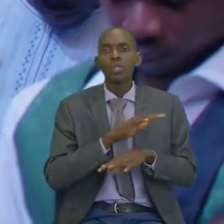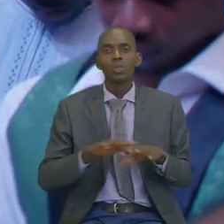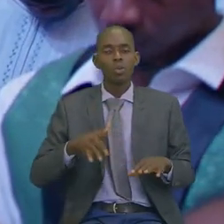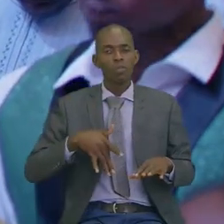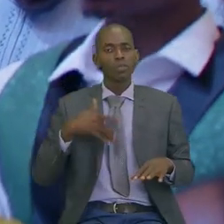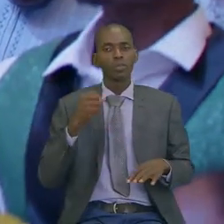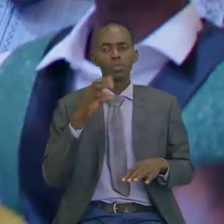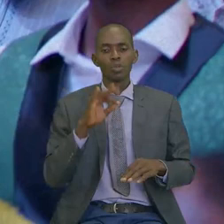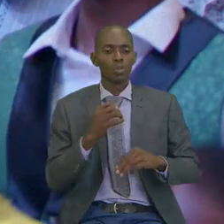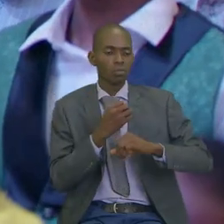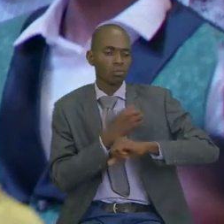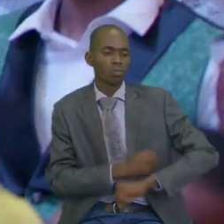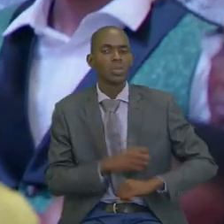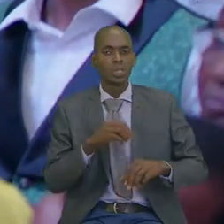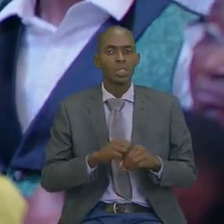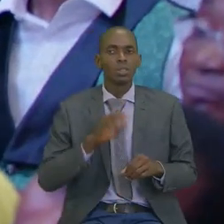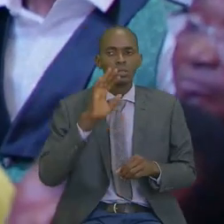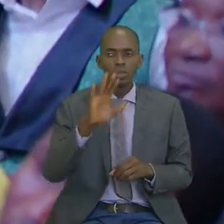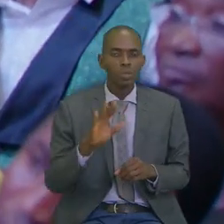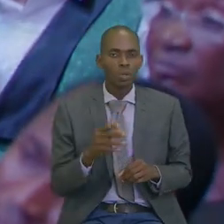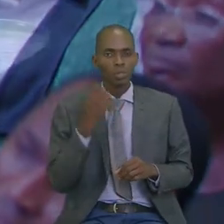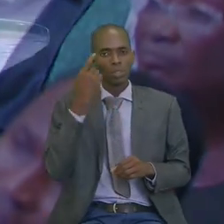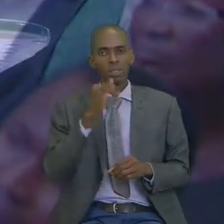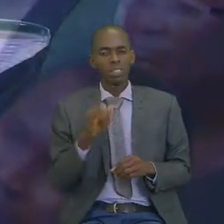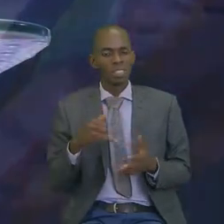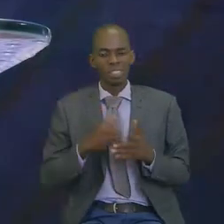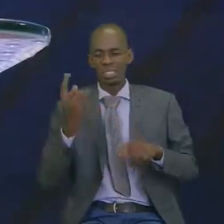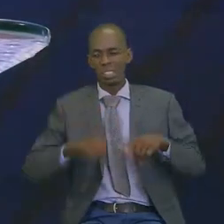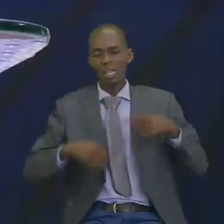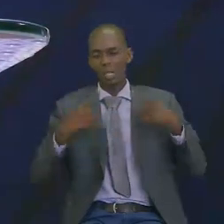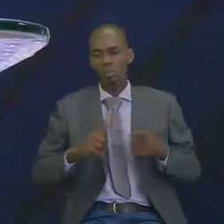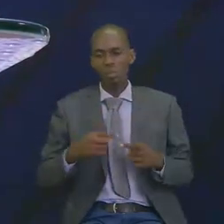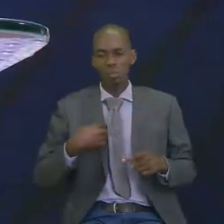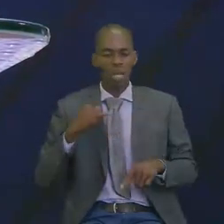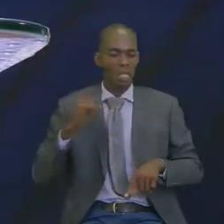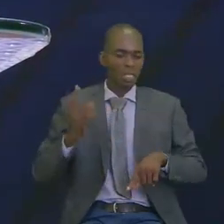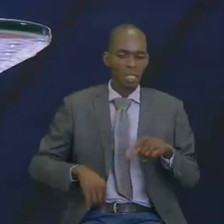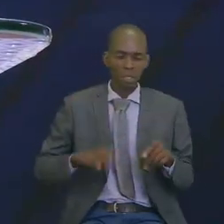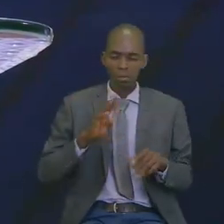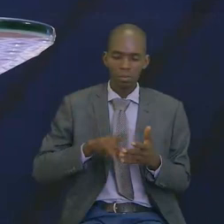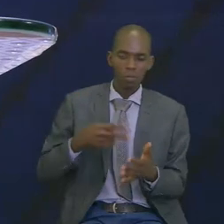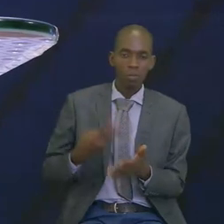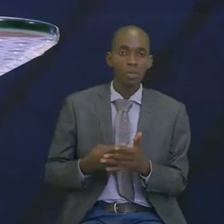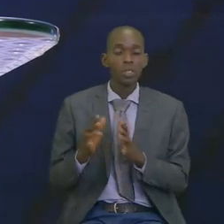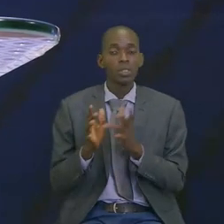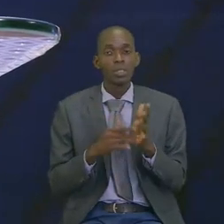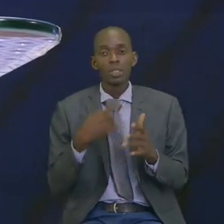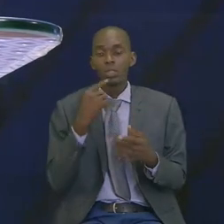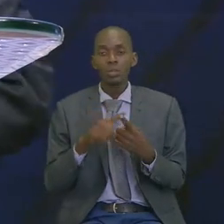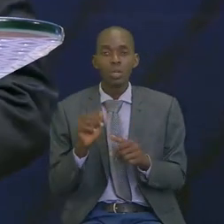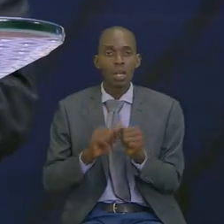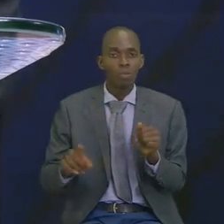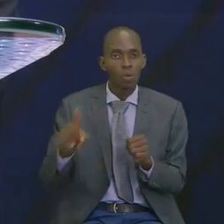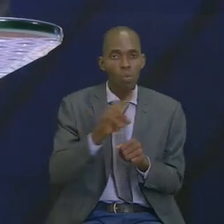secured in your supposition. It can never happen to me. I cannot be lost. Jesus said, for everyone, watch